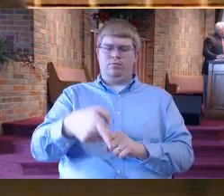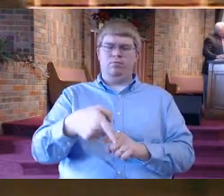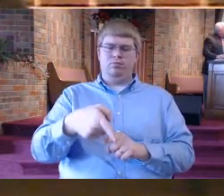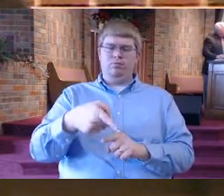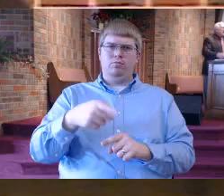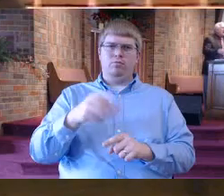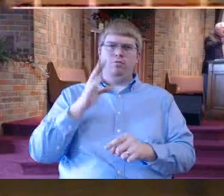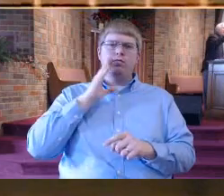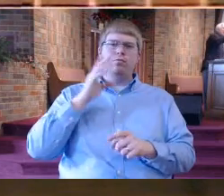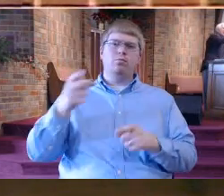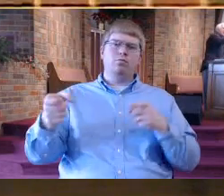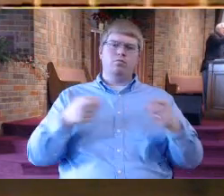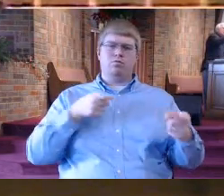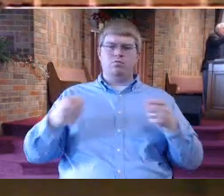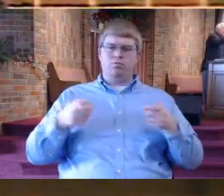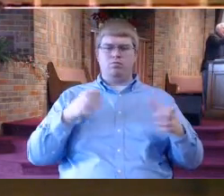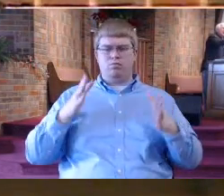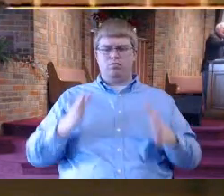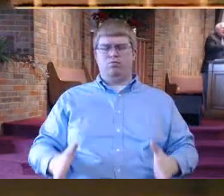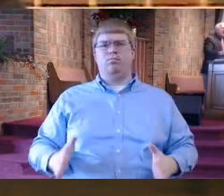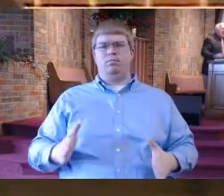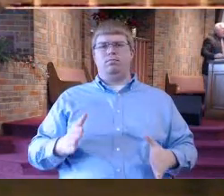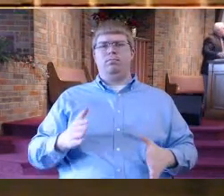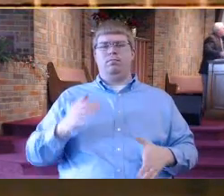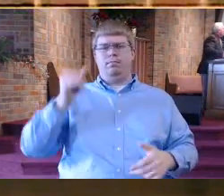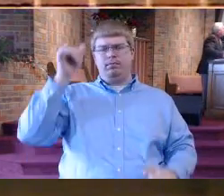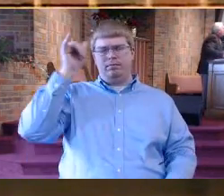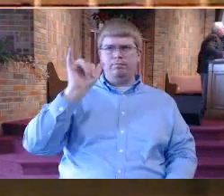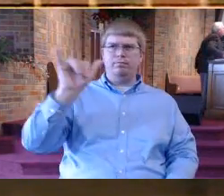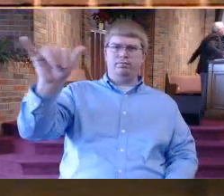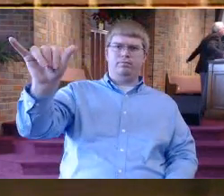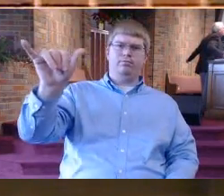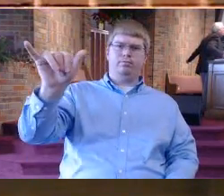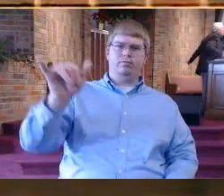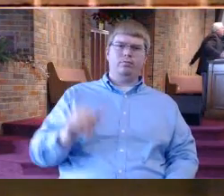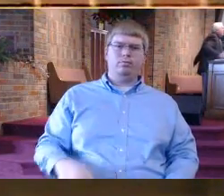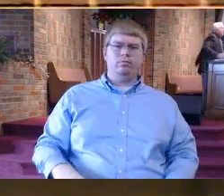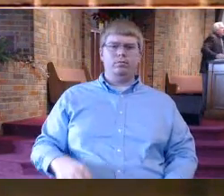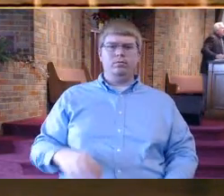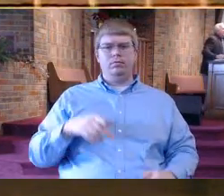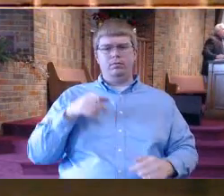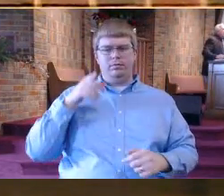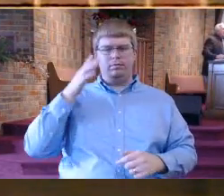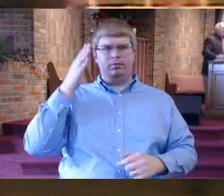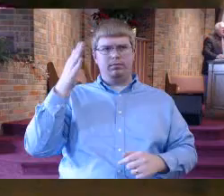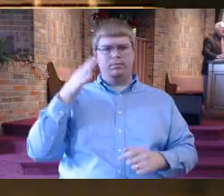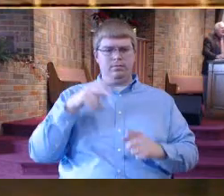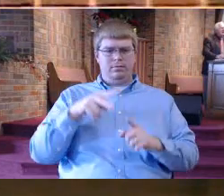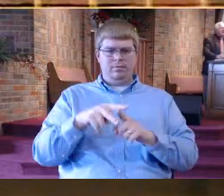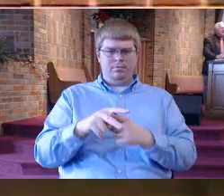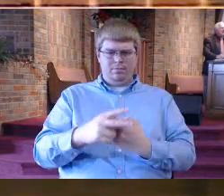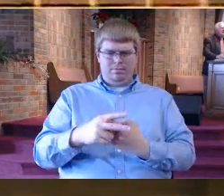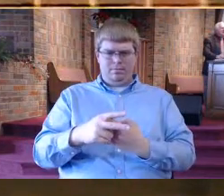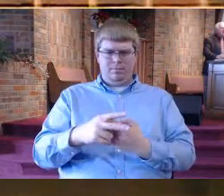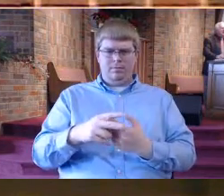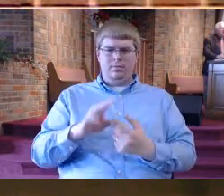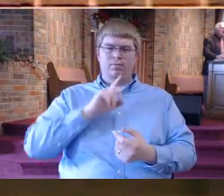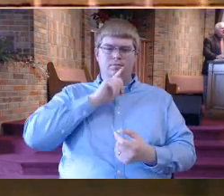And then he says, and his beginning has been from the beginning.